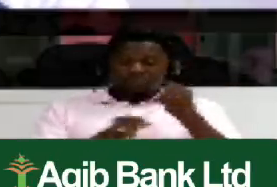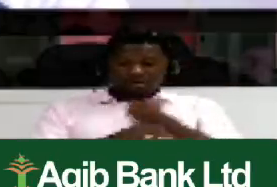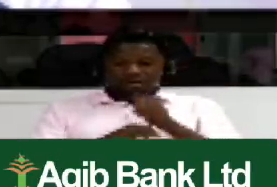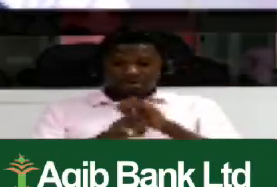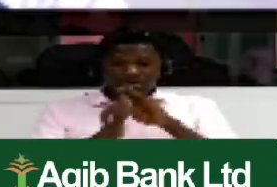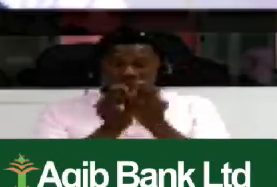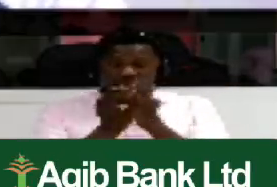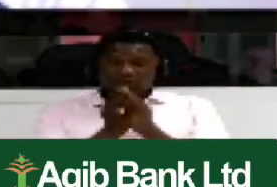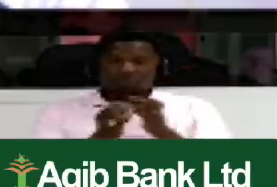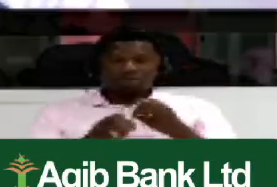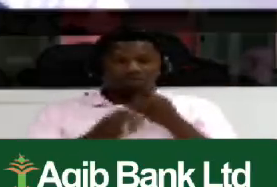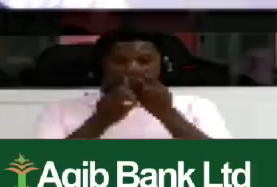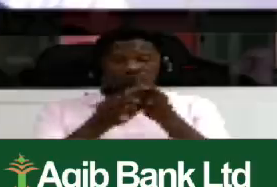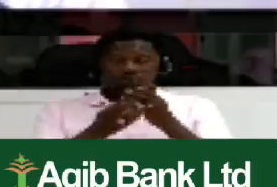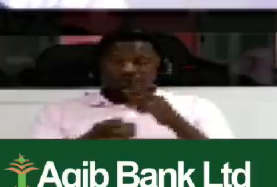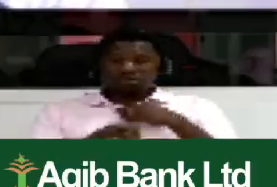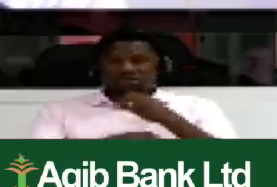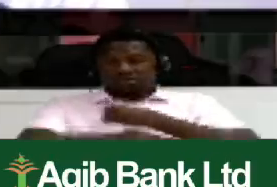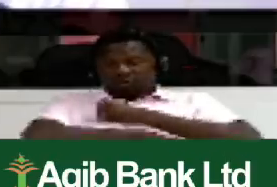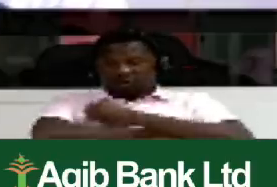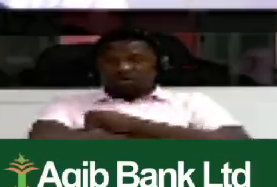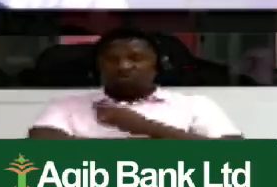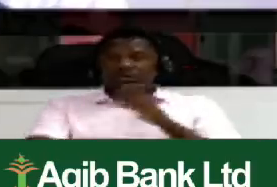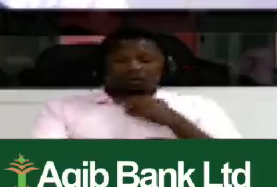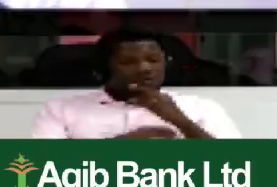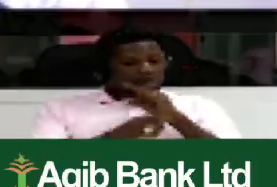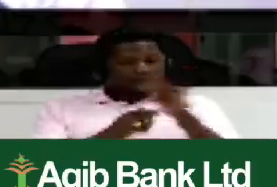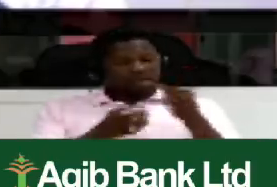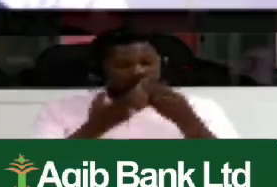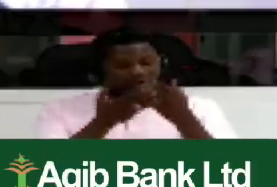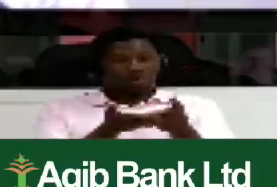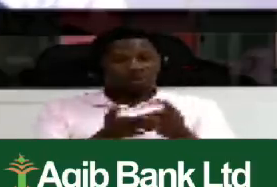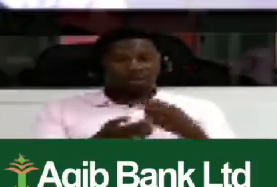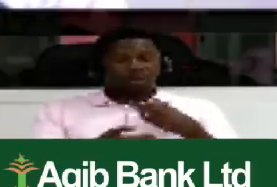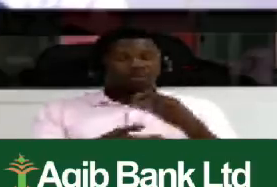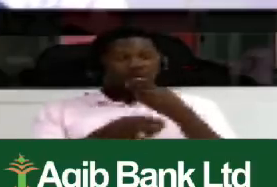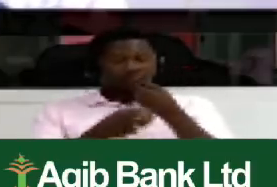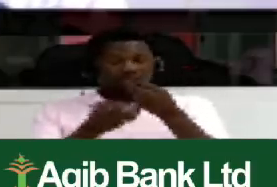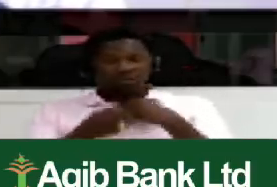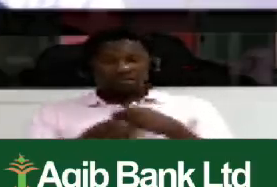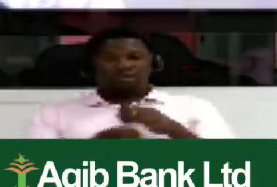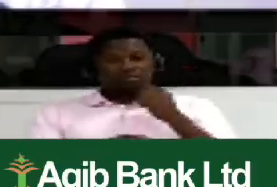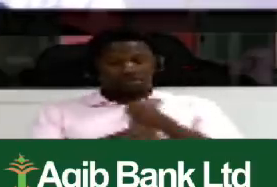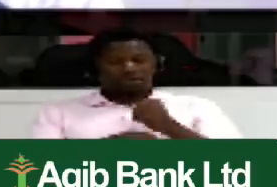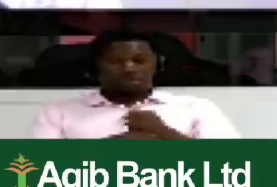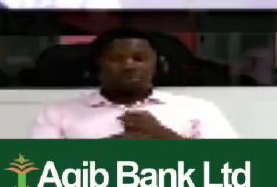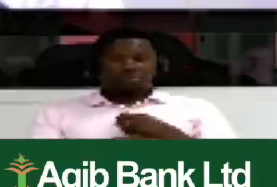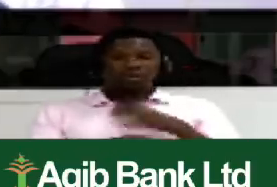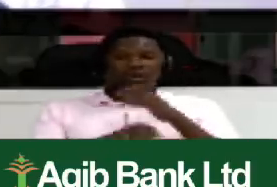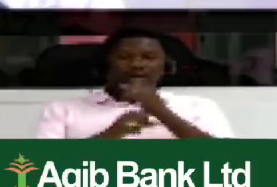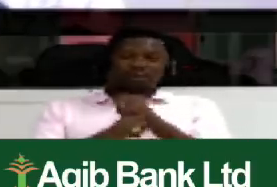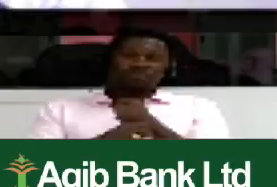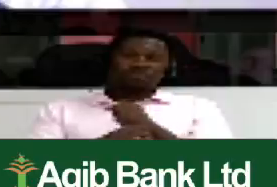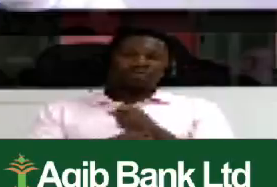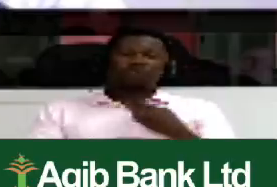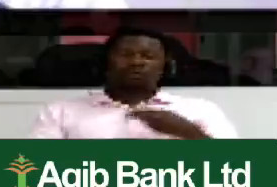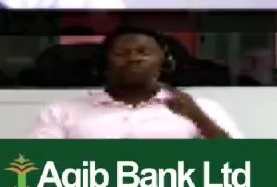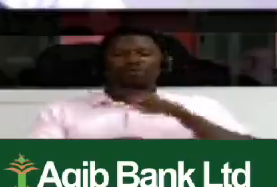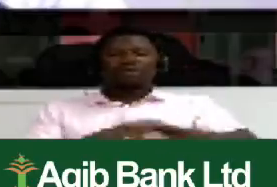which I will not name here. They even gave us the assurance that they will help. But at some